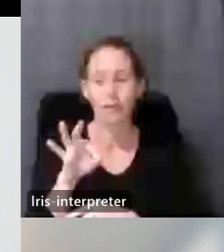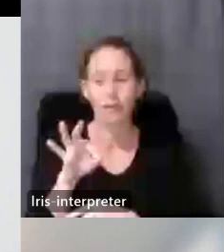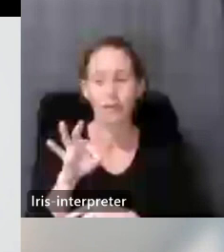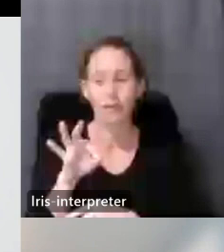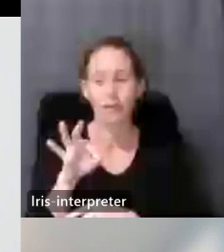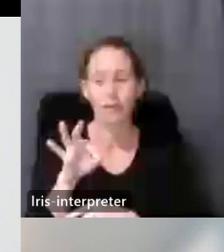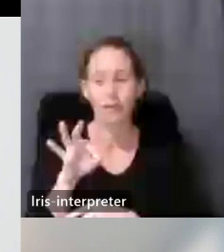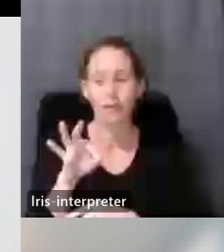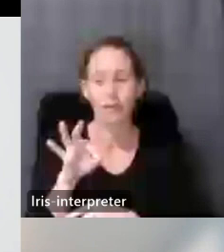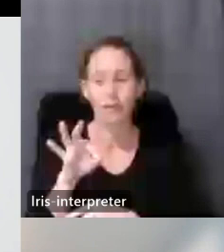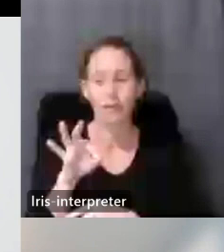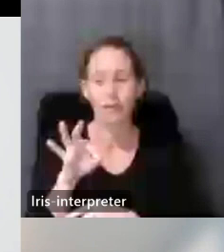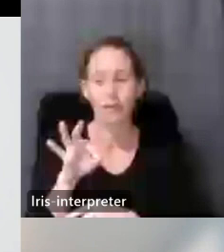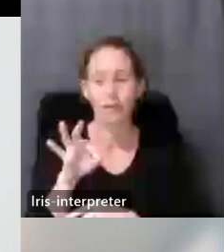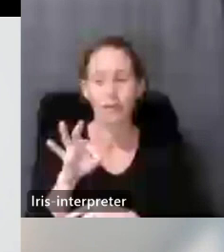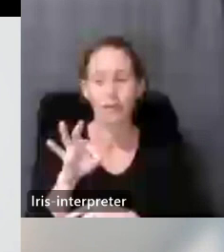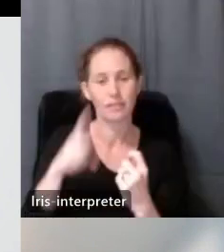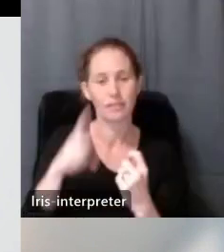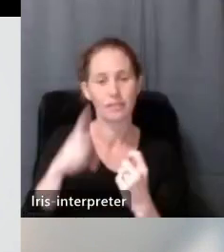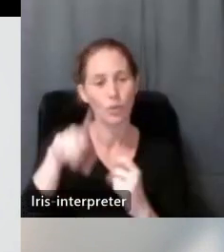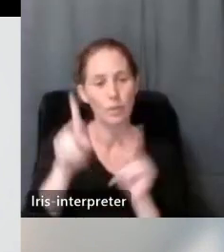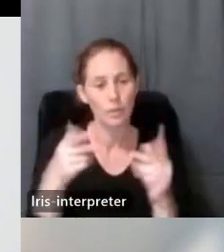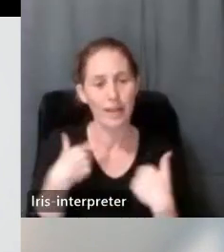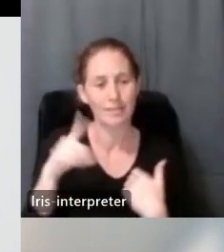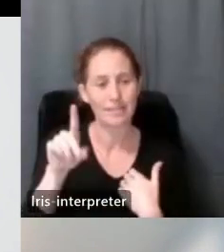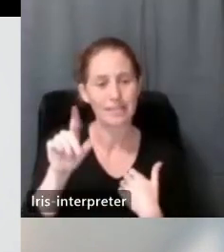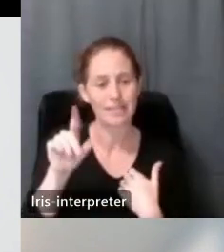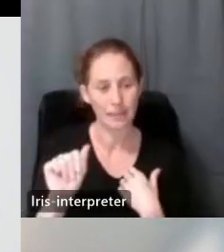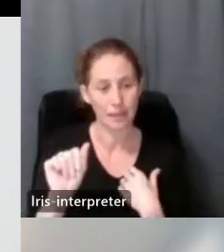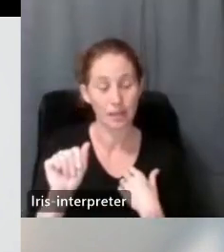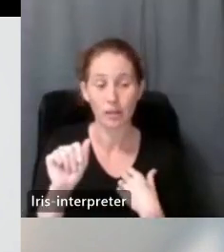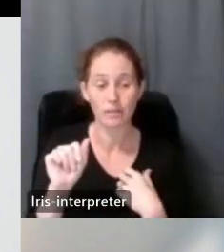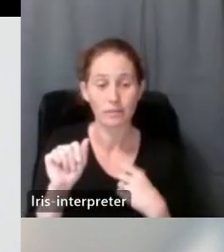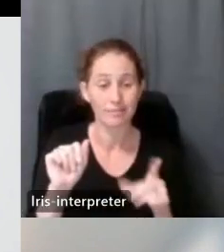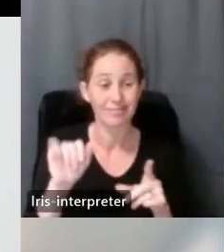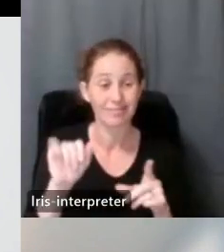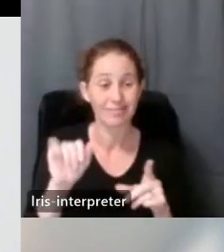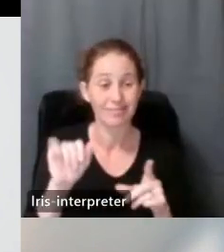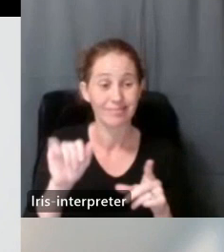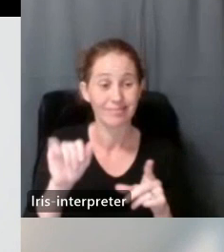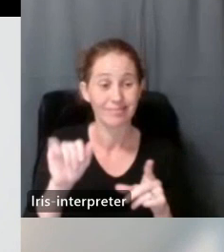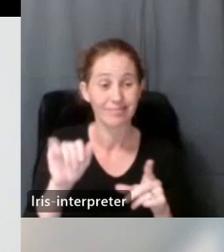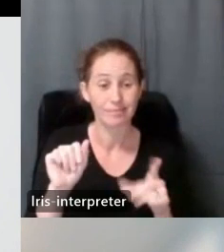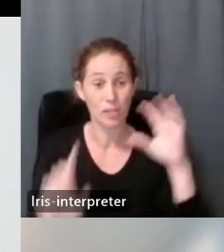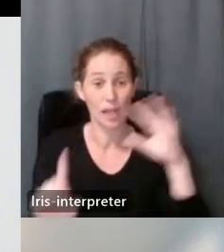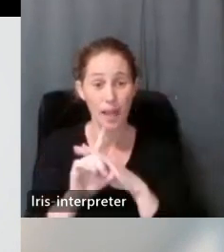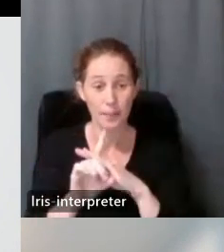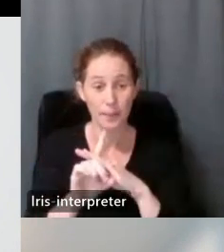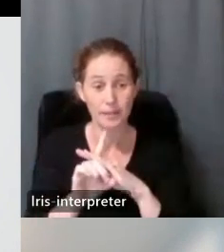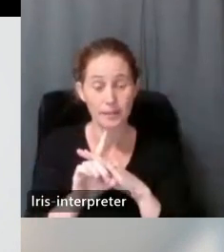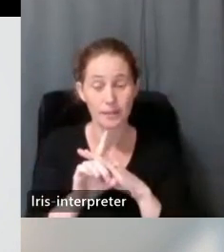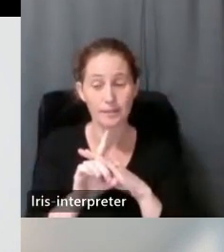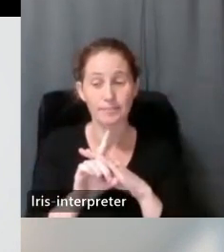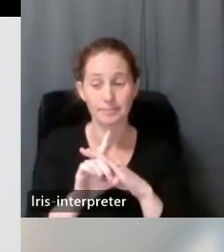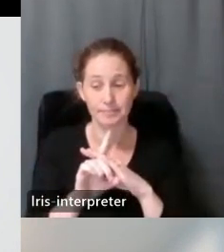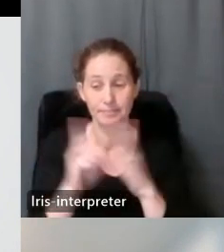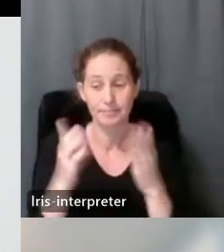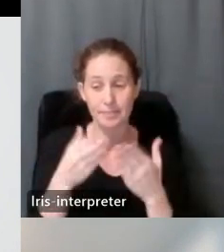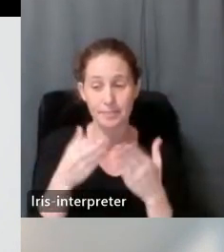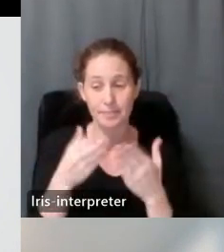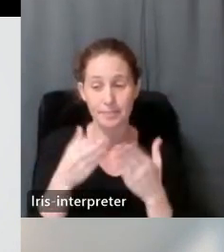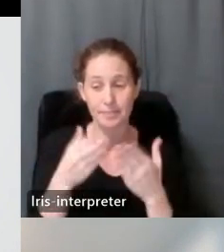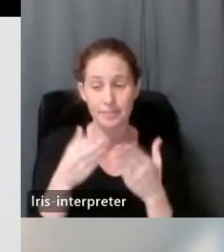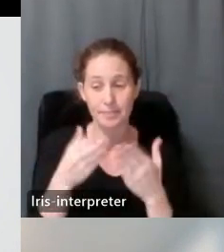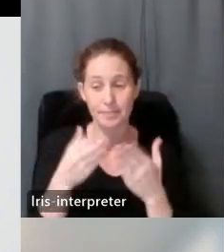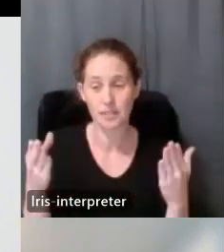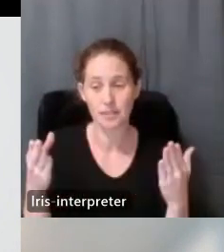the particular needs of people with disabilities. Otherwise, when an emergency happens, things